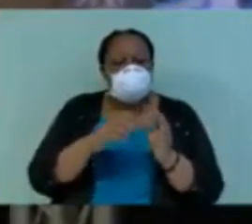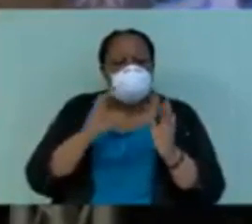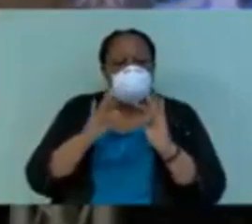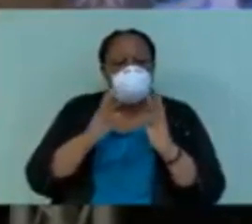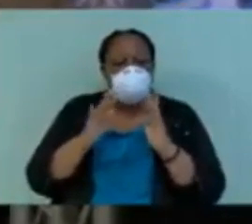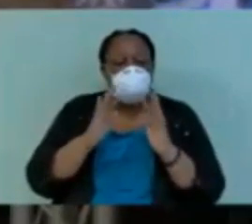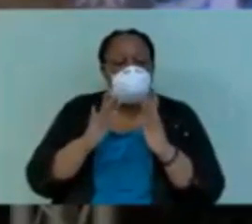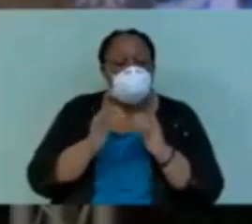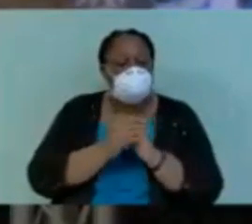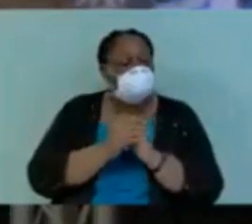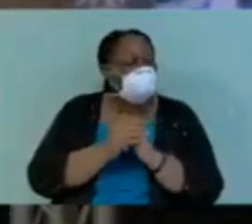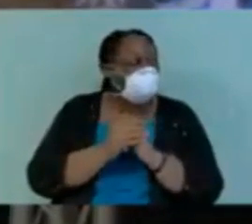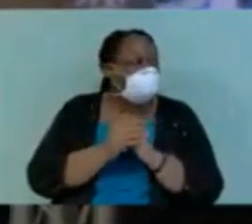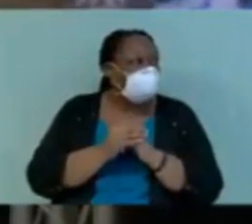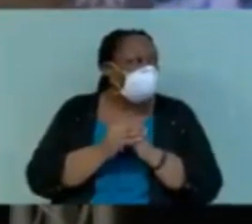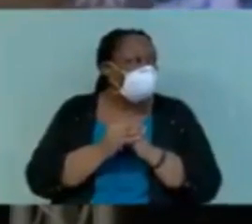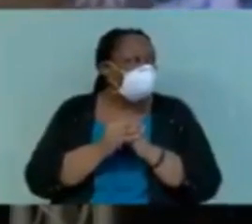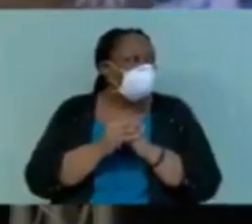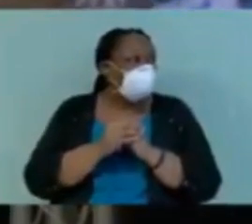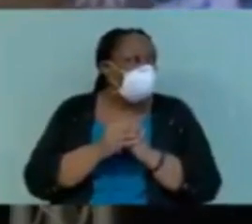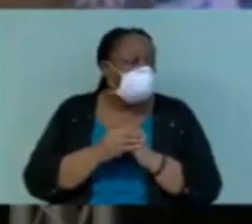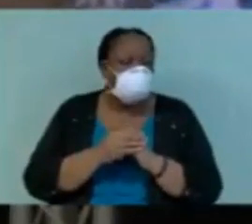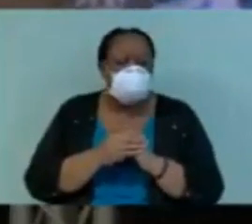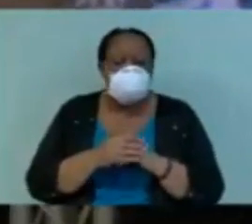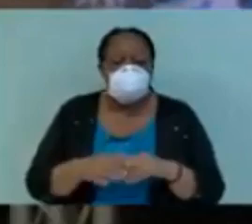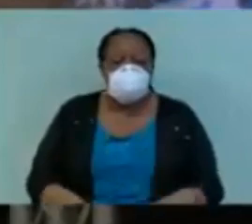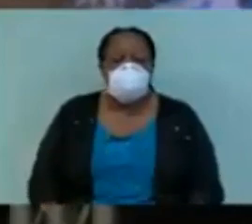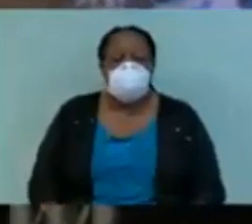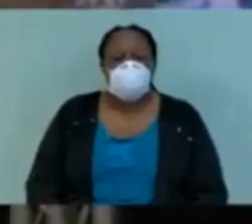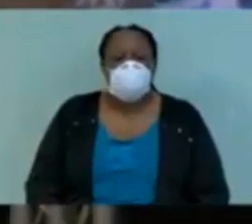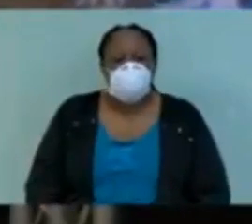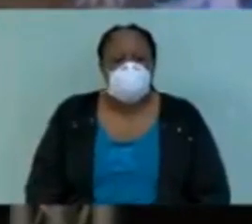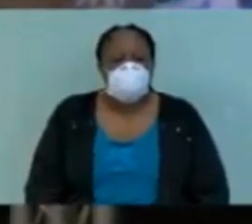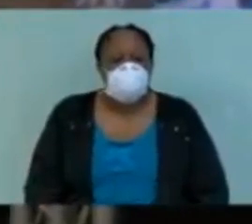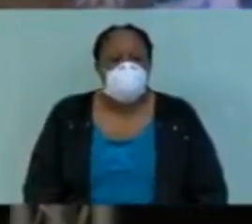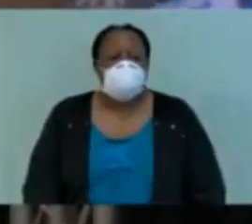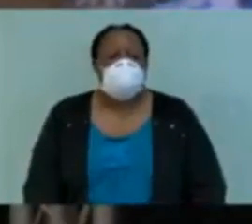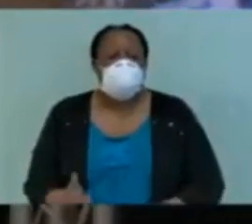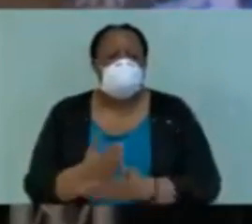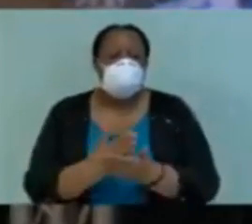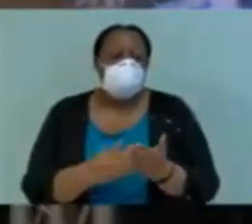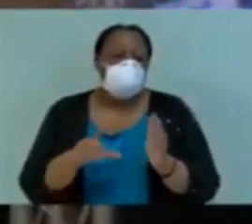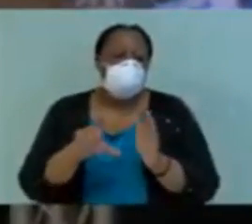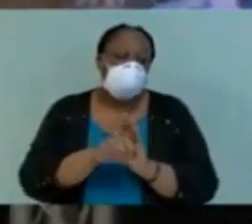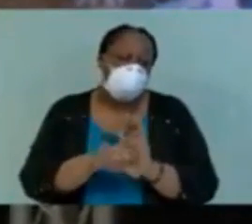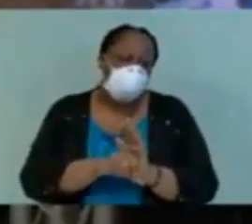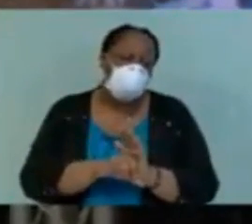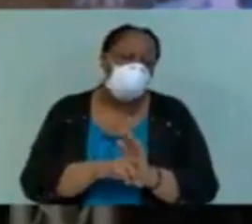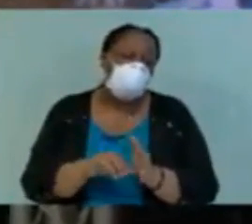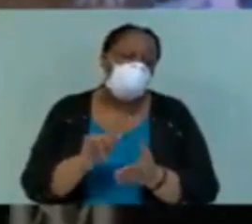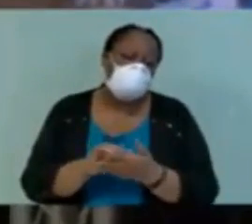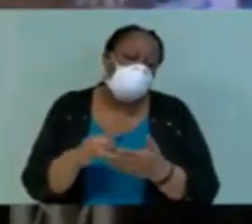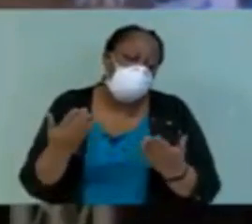a general election under the Constitution. I would not want to get